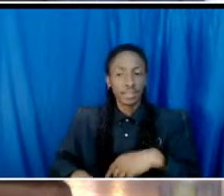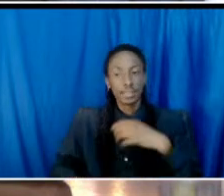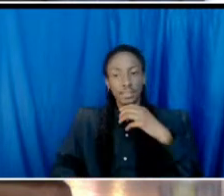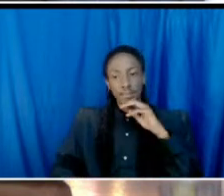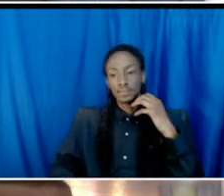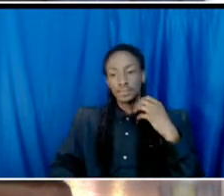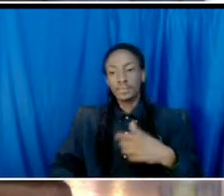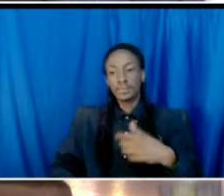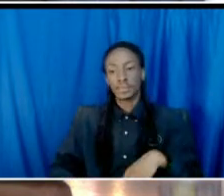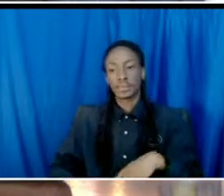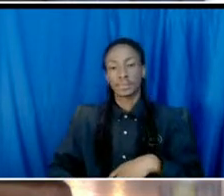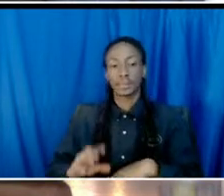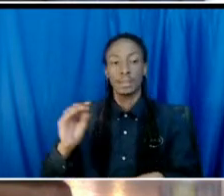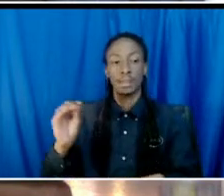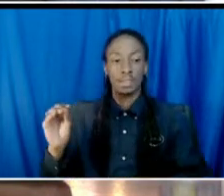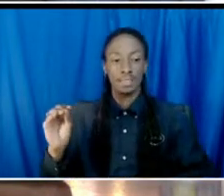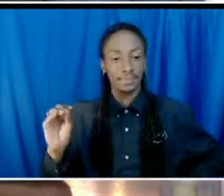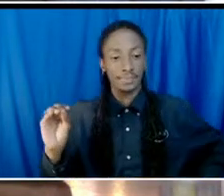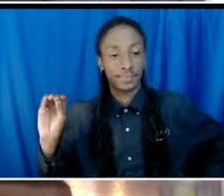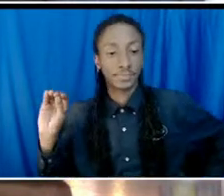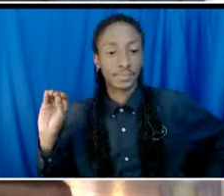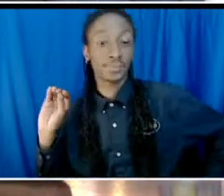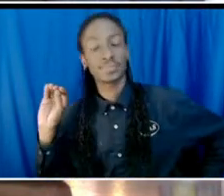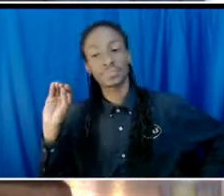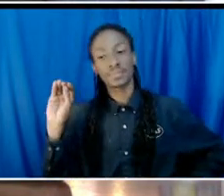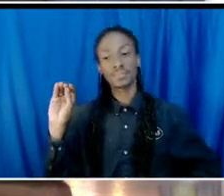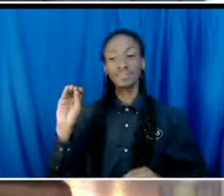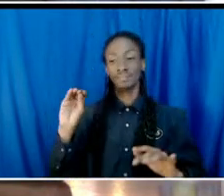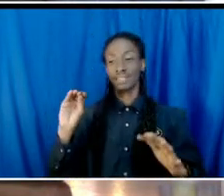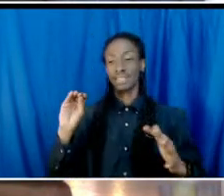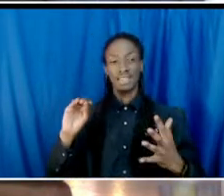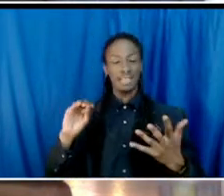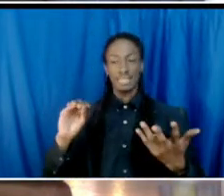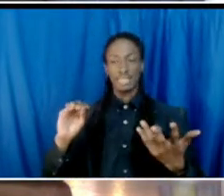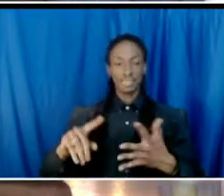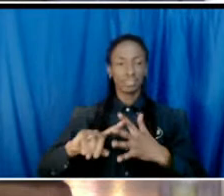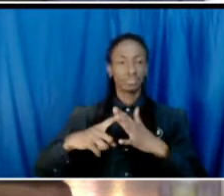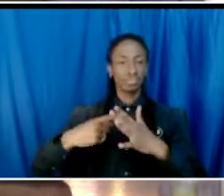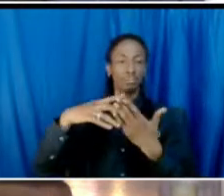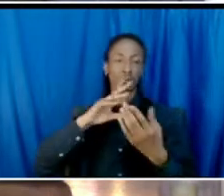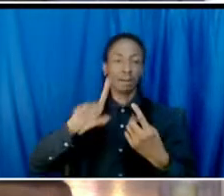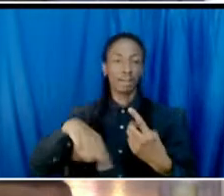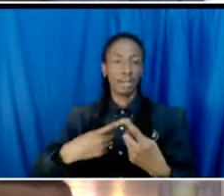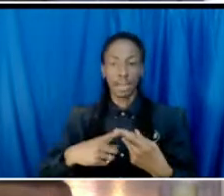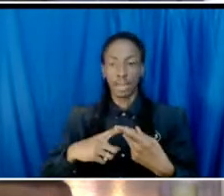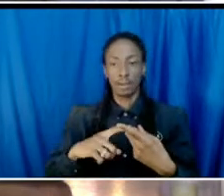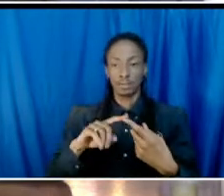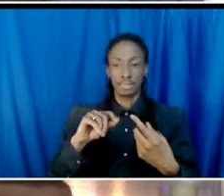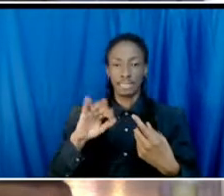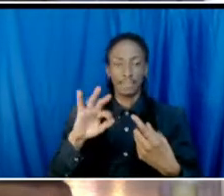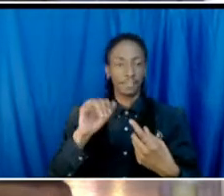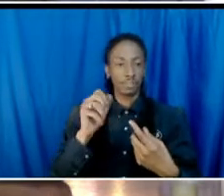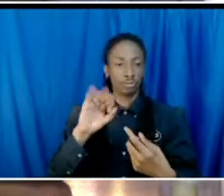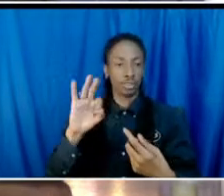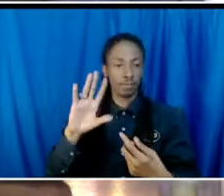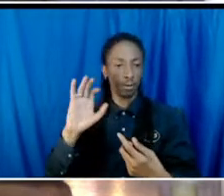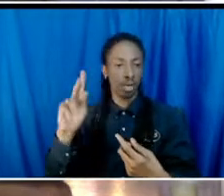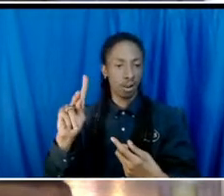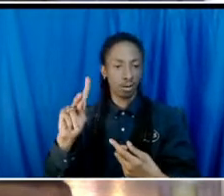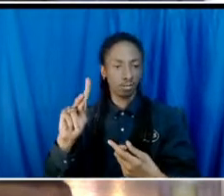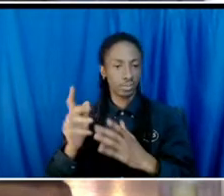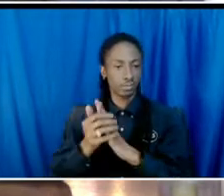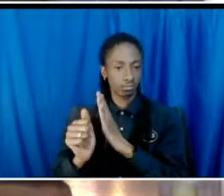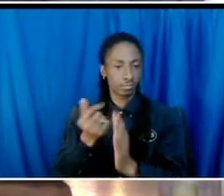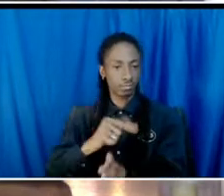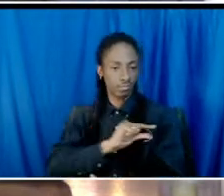And at some point, the conversation turned to whether Jeff Clark was even qualified, competent to run